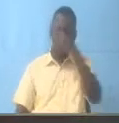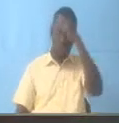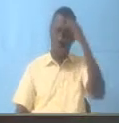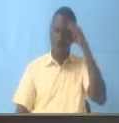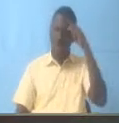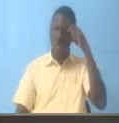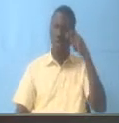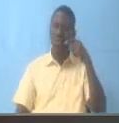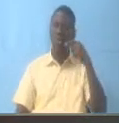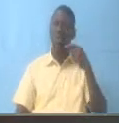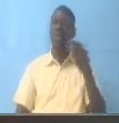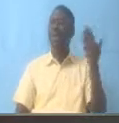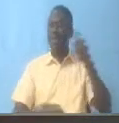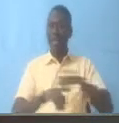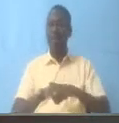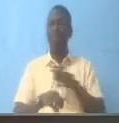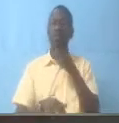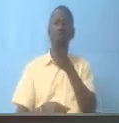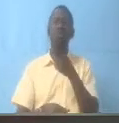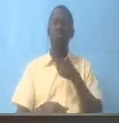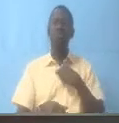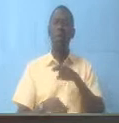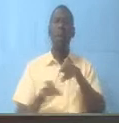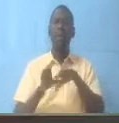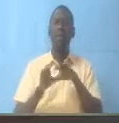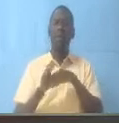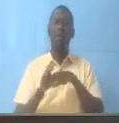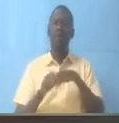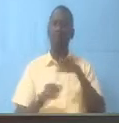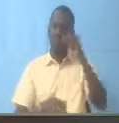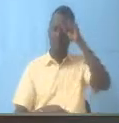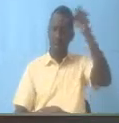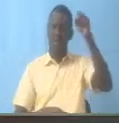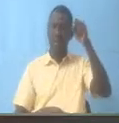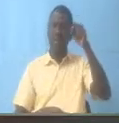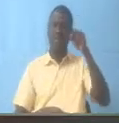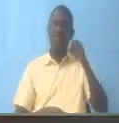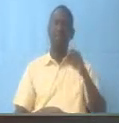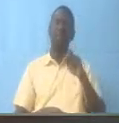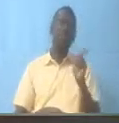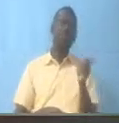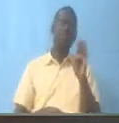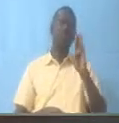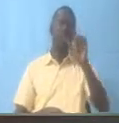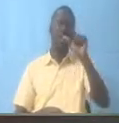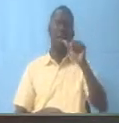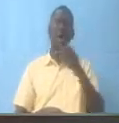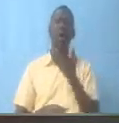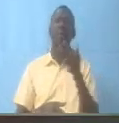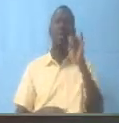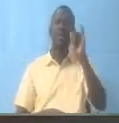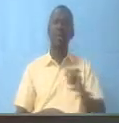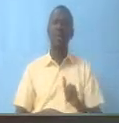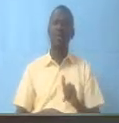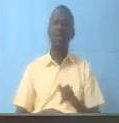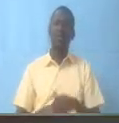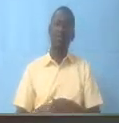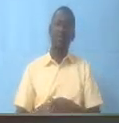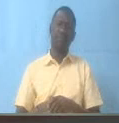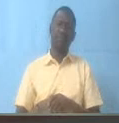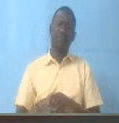nekkoon président jiite mbootaay lawyer yi fii ci réew mi? I'm not too sure of the exact period, but it must have